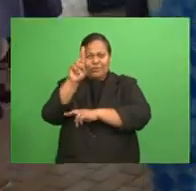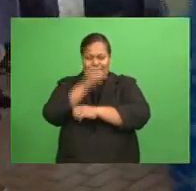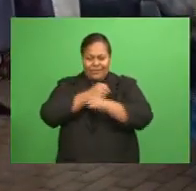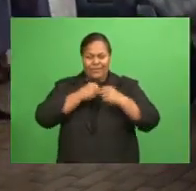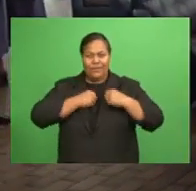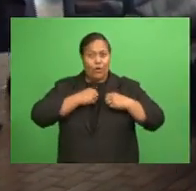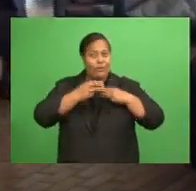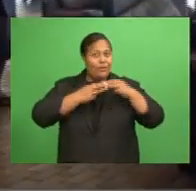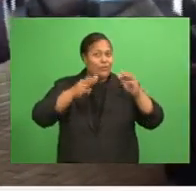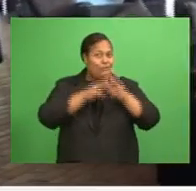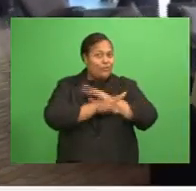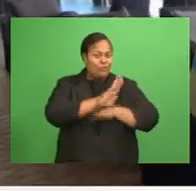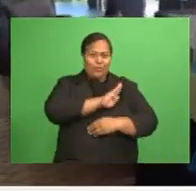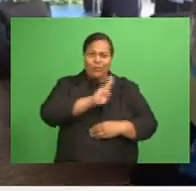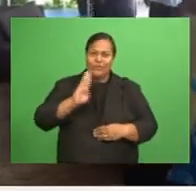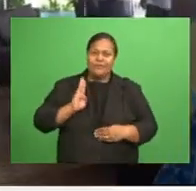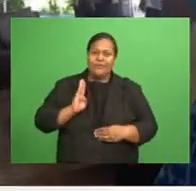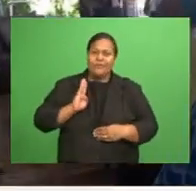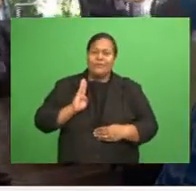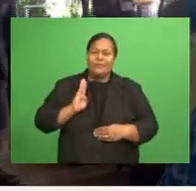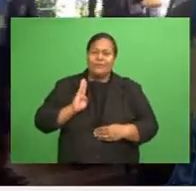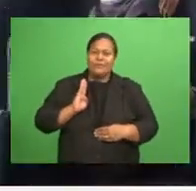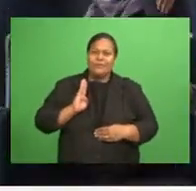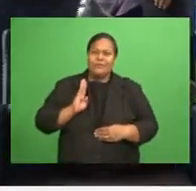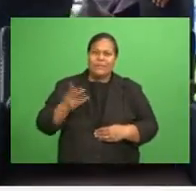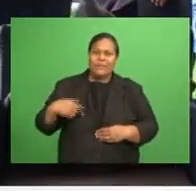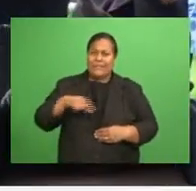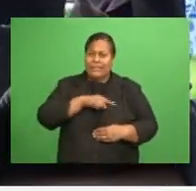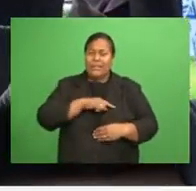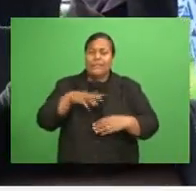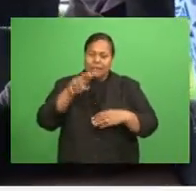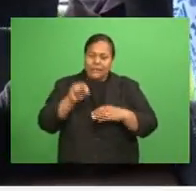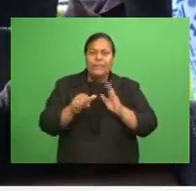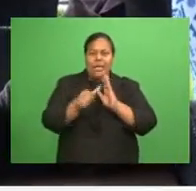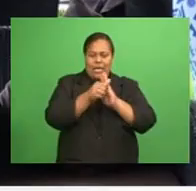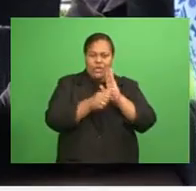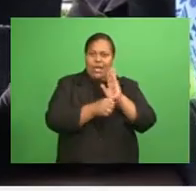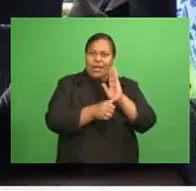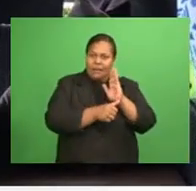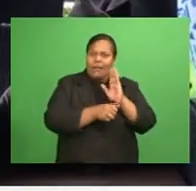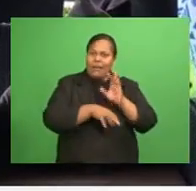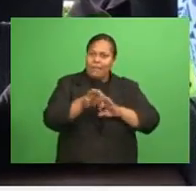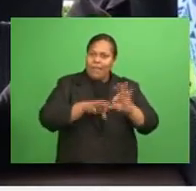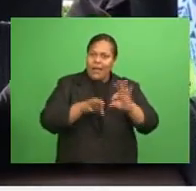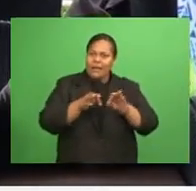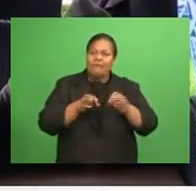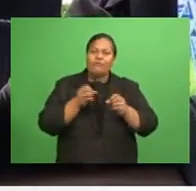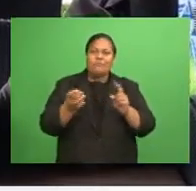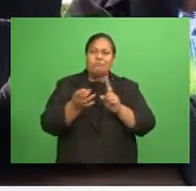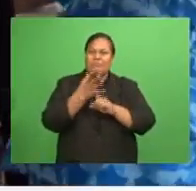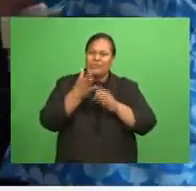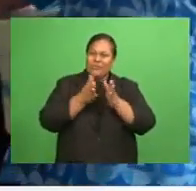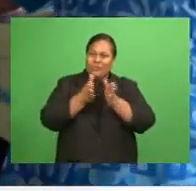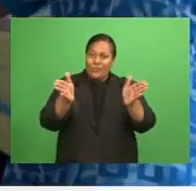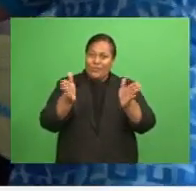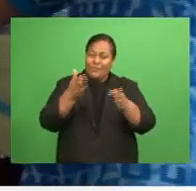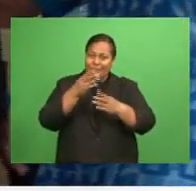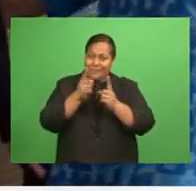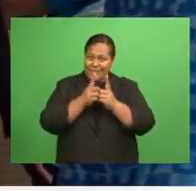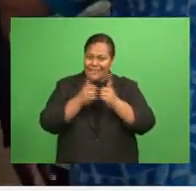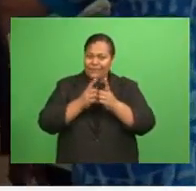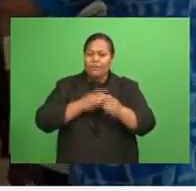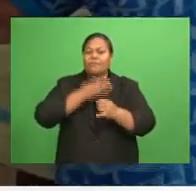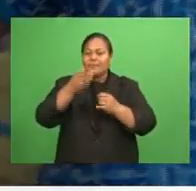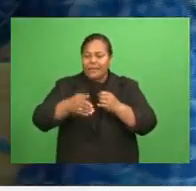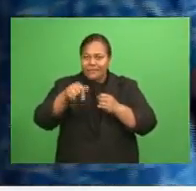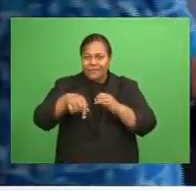board. We've set ourselves an agenda for a special general meeting and a general meeting towards the end of the year.